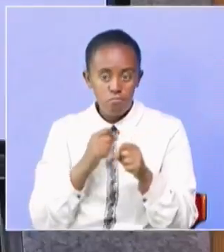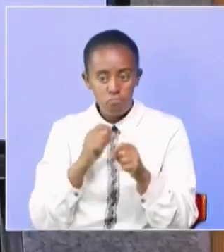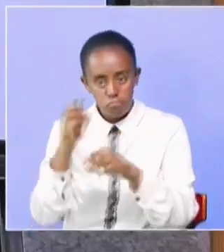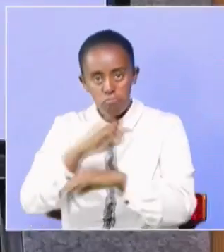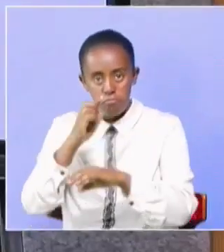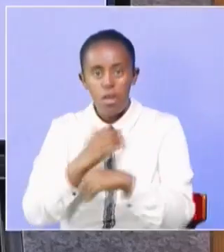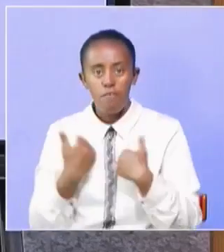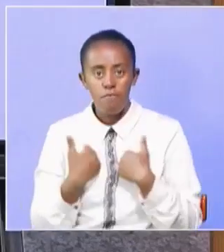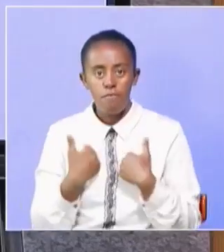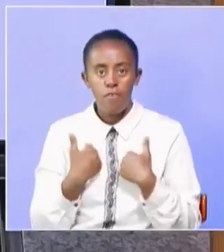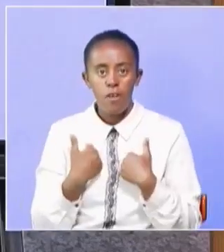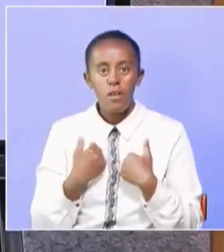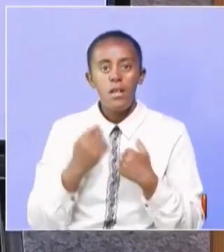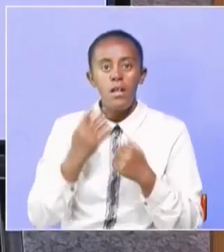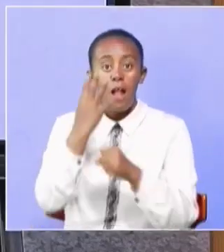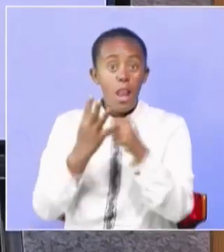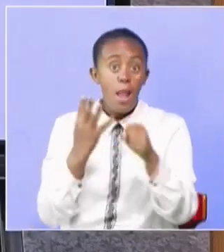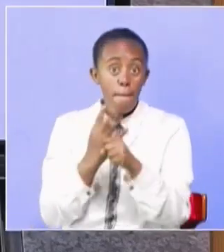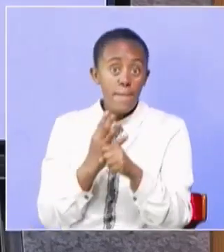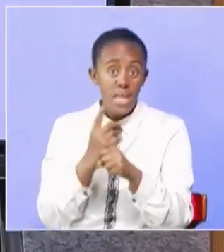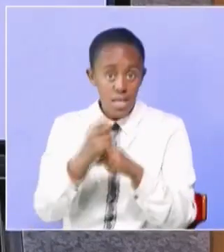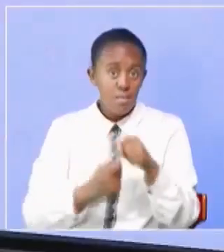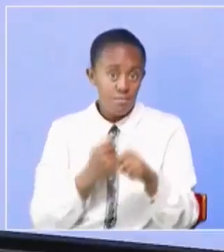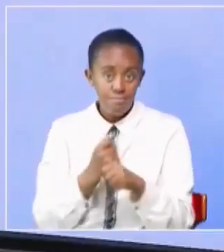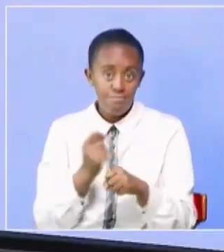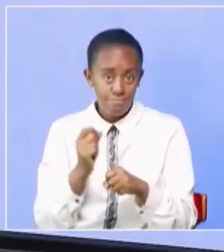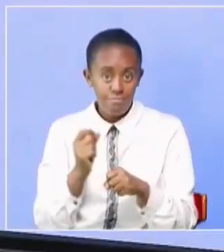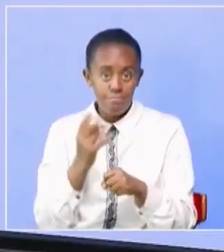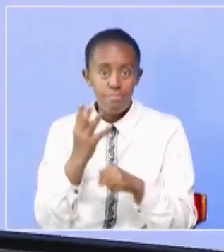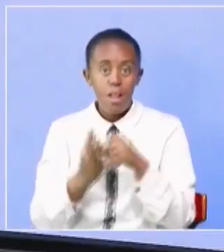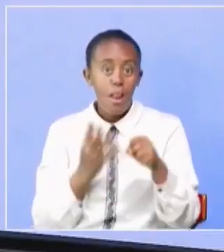in the case of a leap year, we have what?